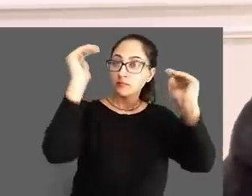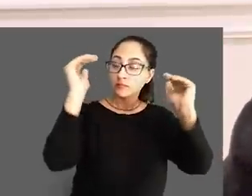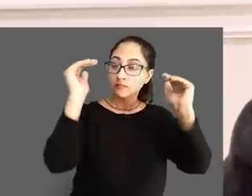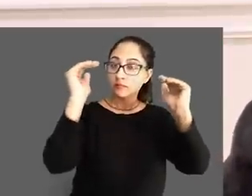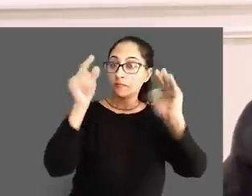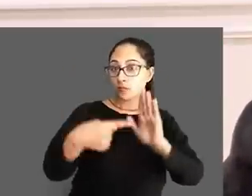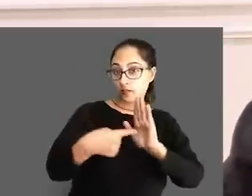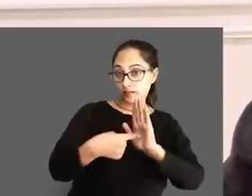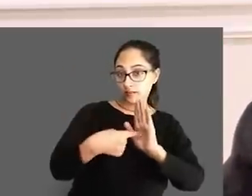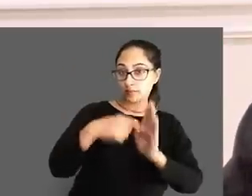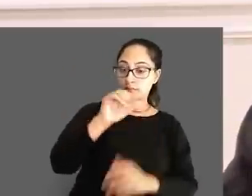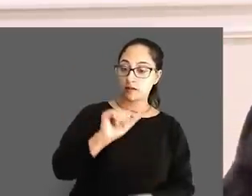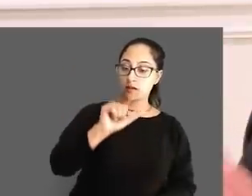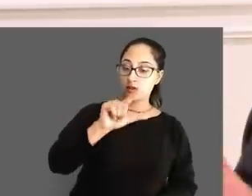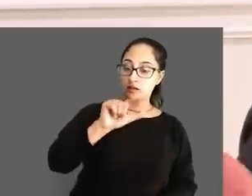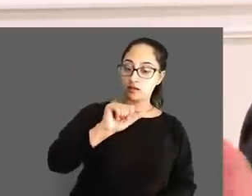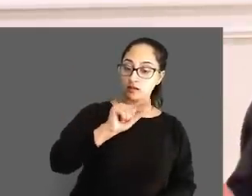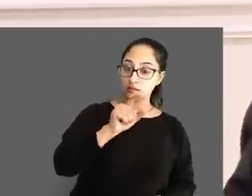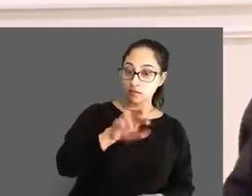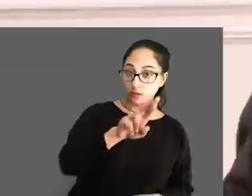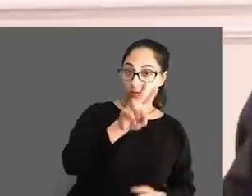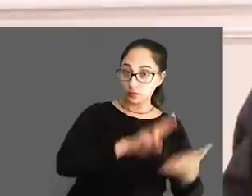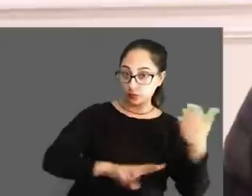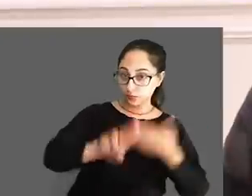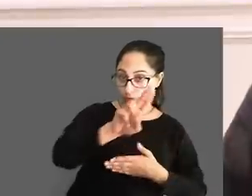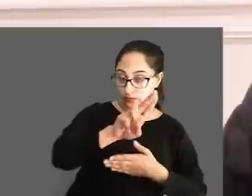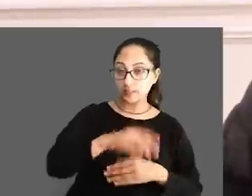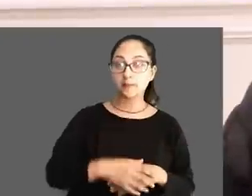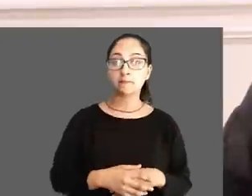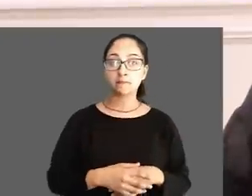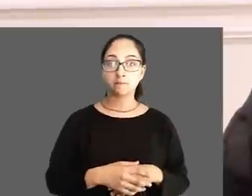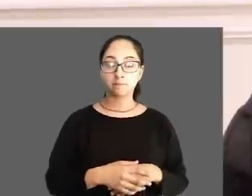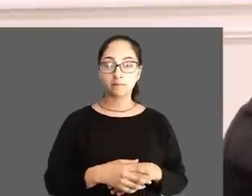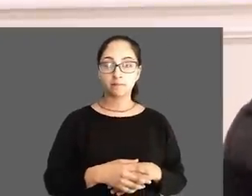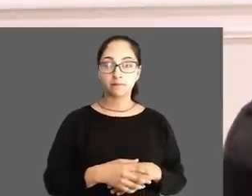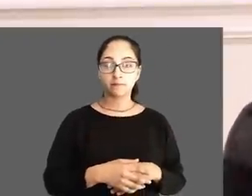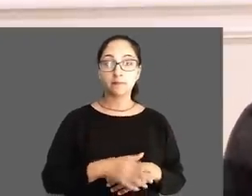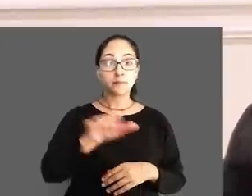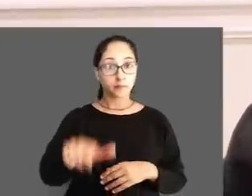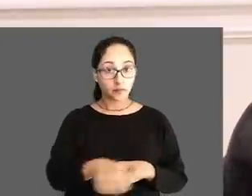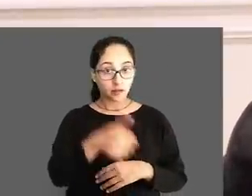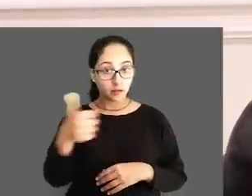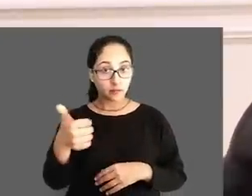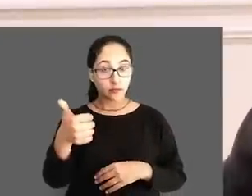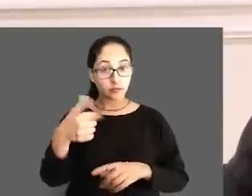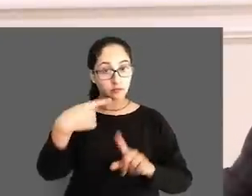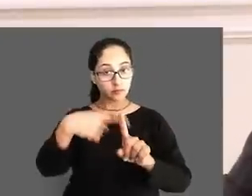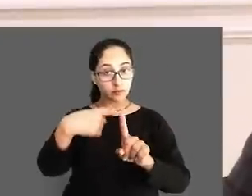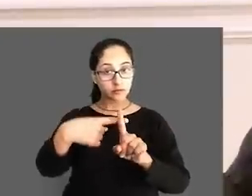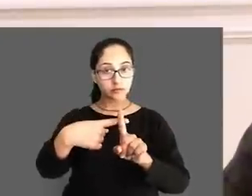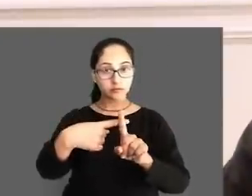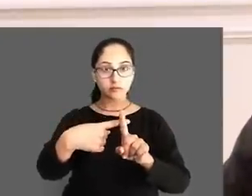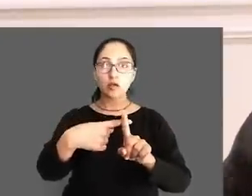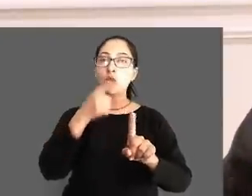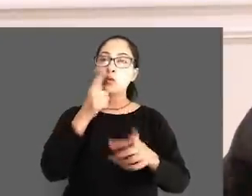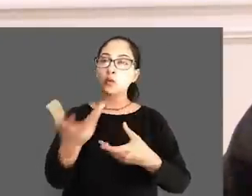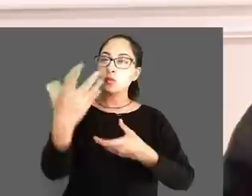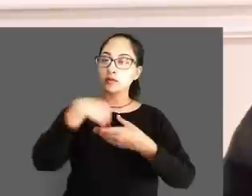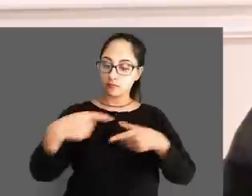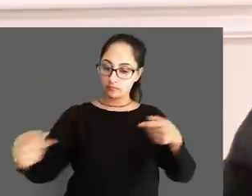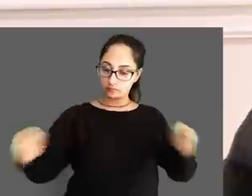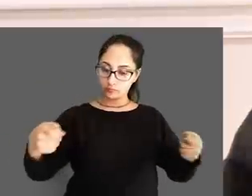our history, the next period is commonly referred to as the Alamut period. And it is during this time